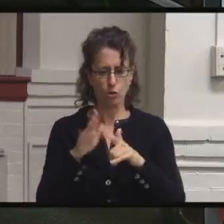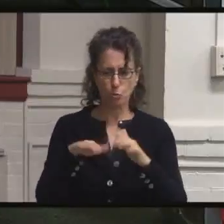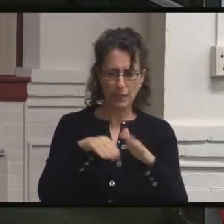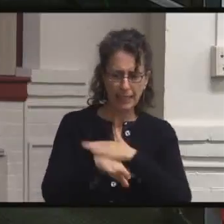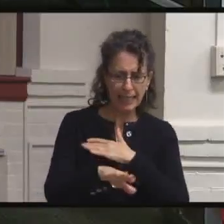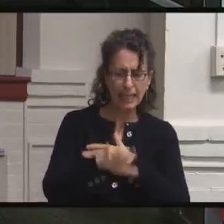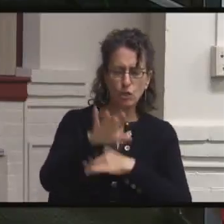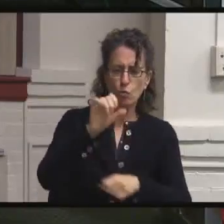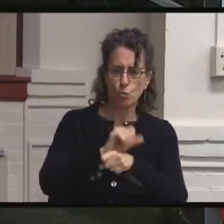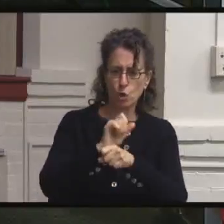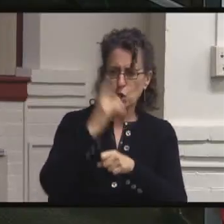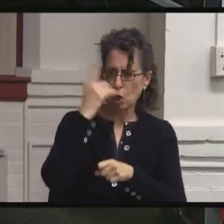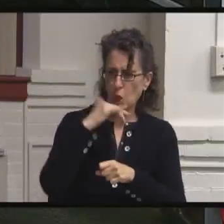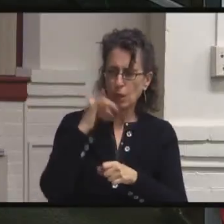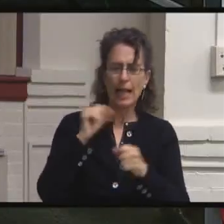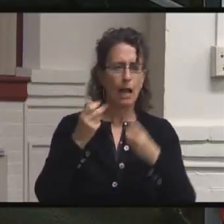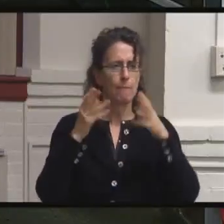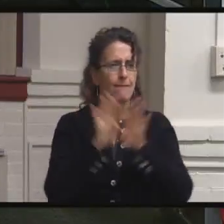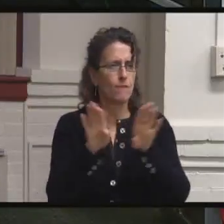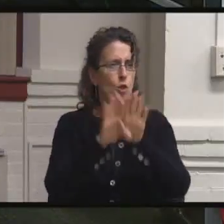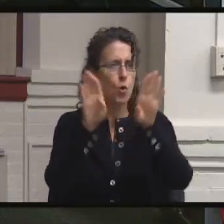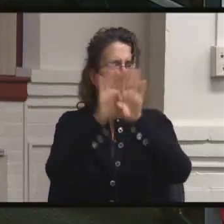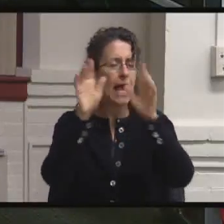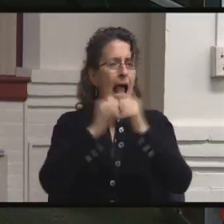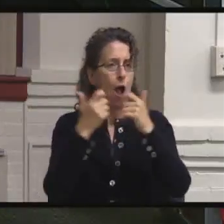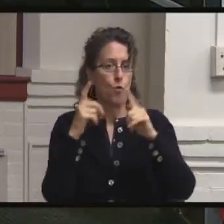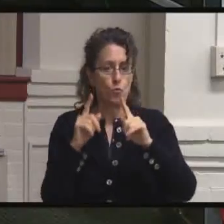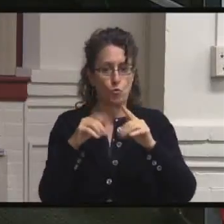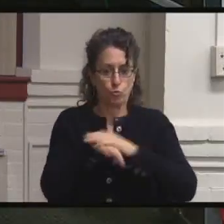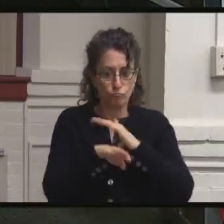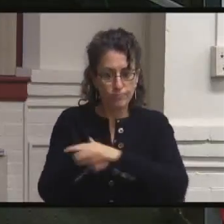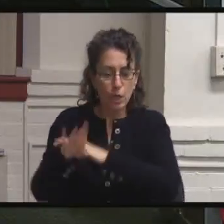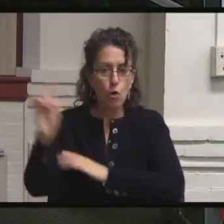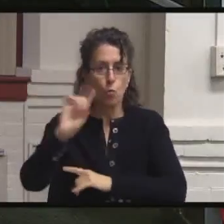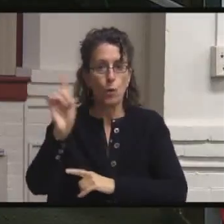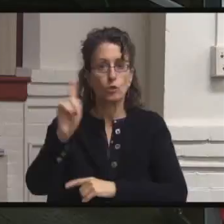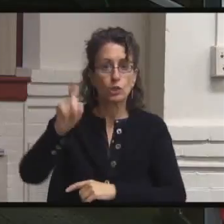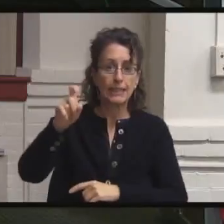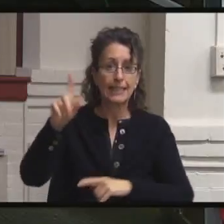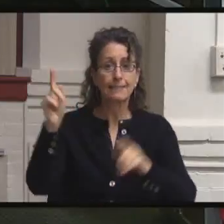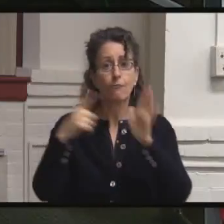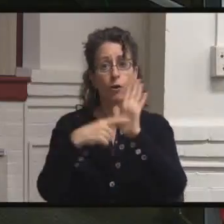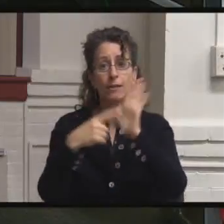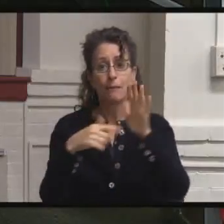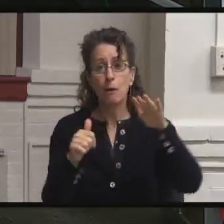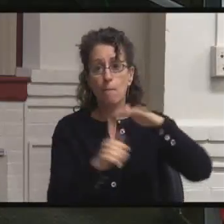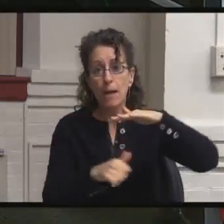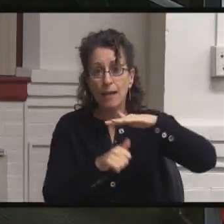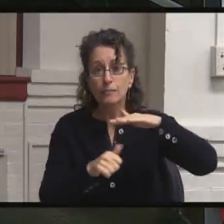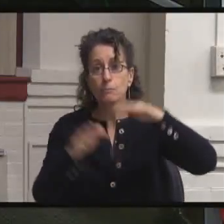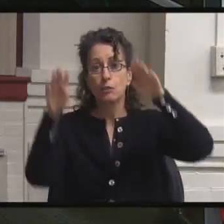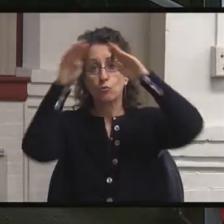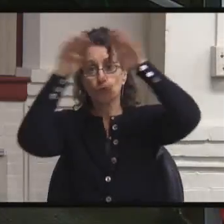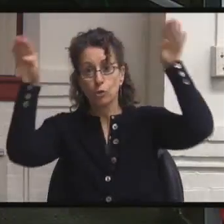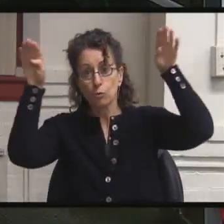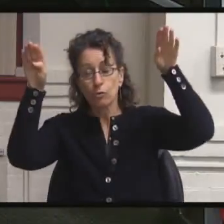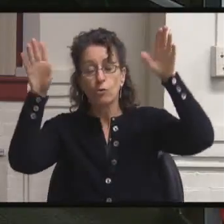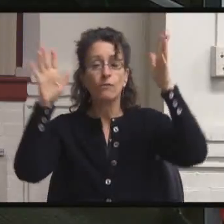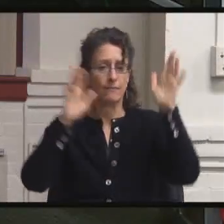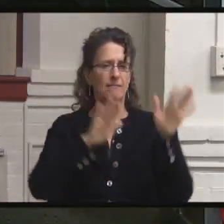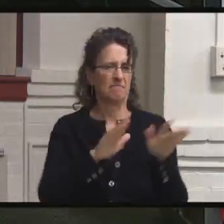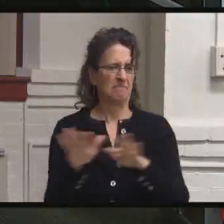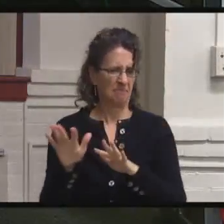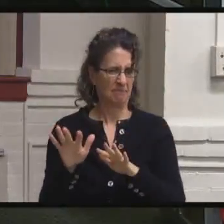to get a sense of, all right, how many floors, how do I access the basement, how do I access the roof, et cetera, so that she could